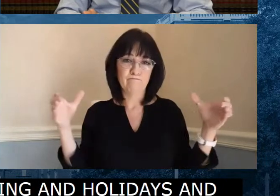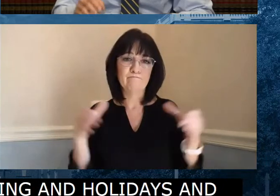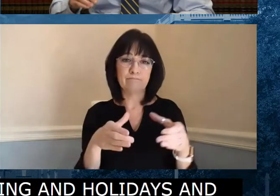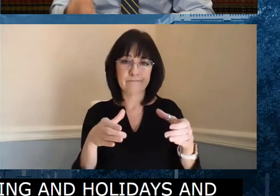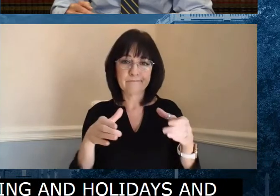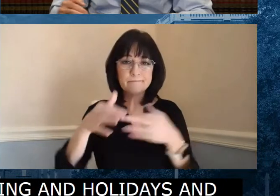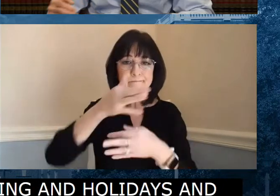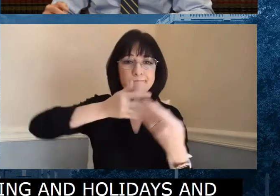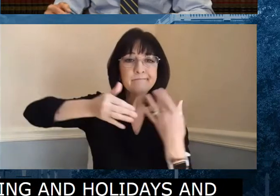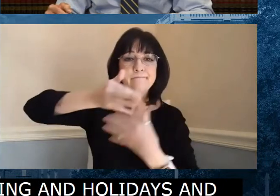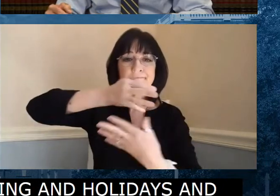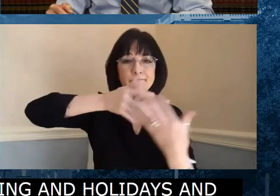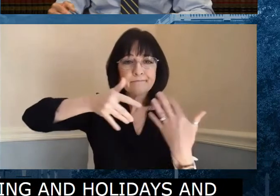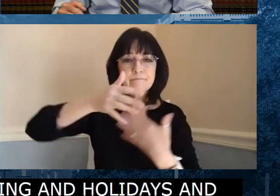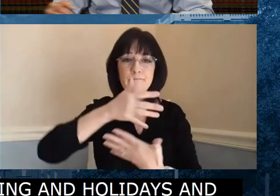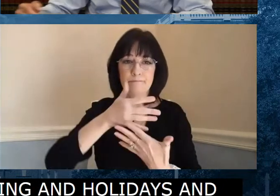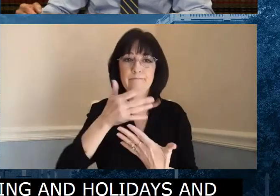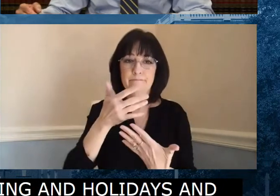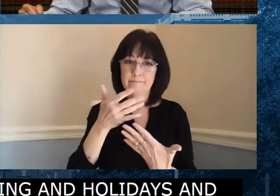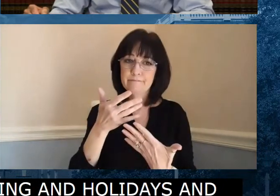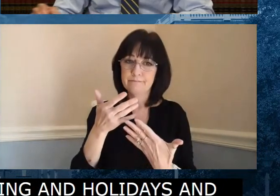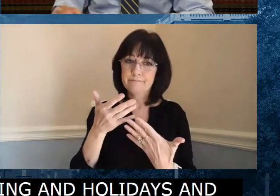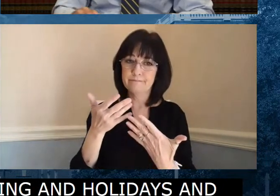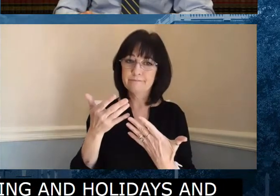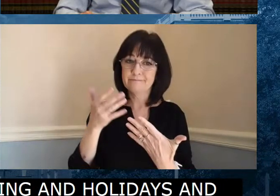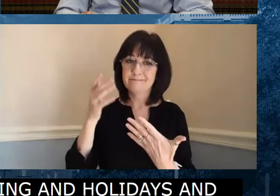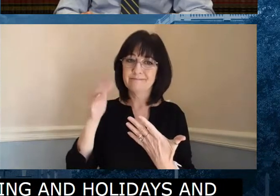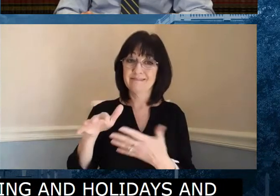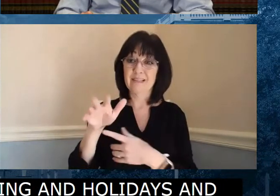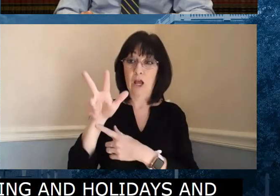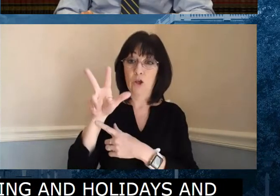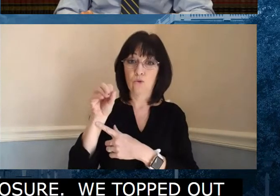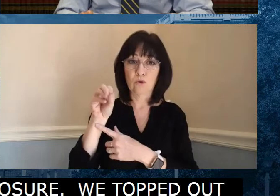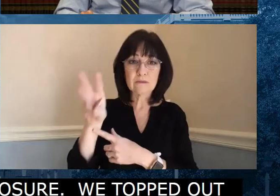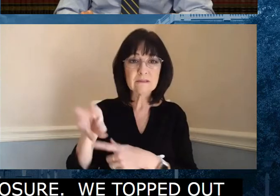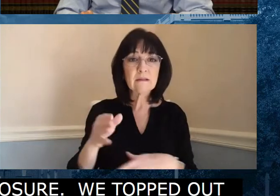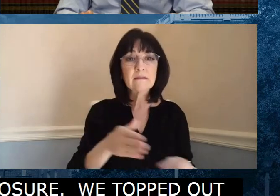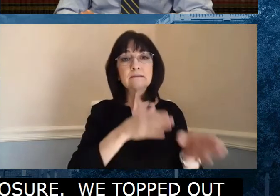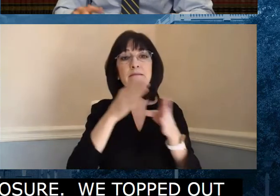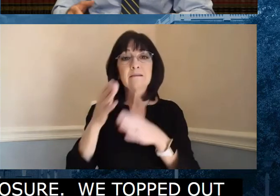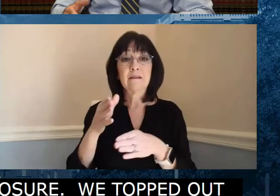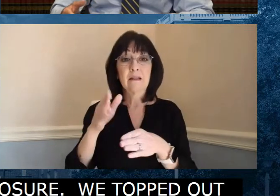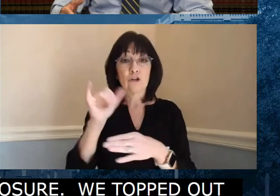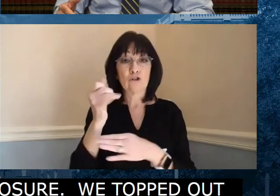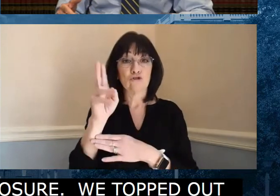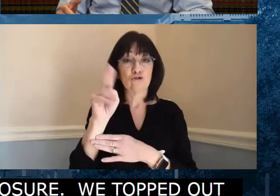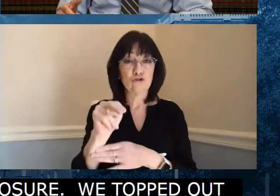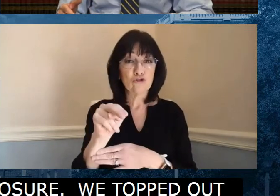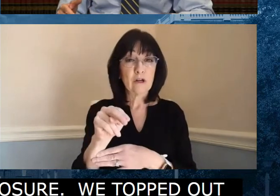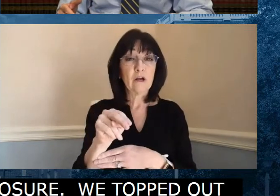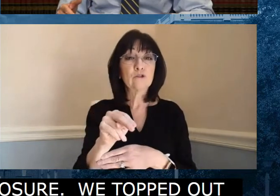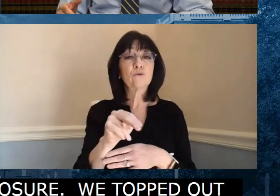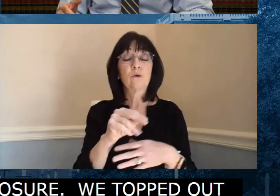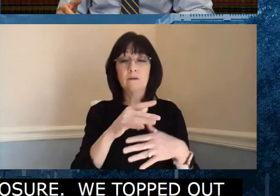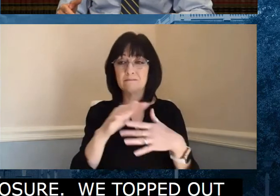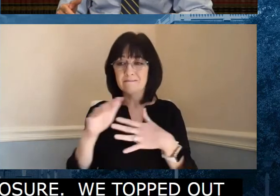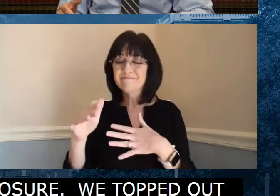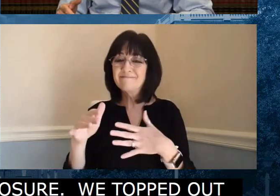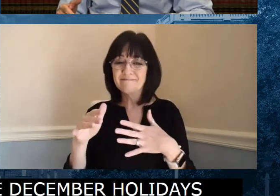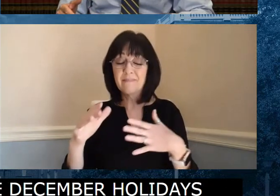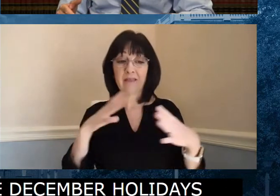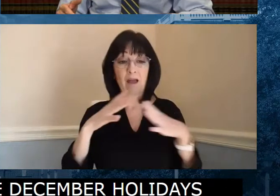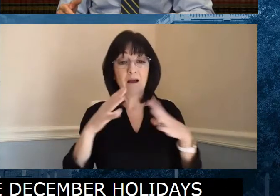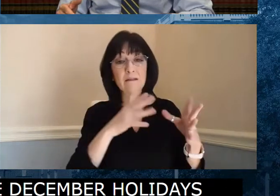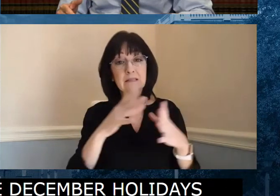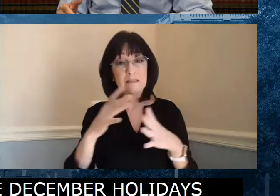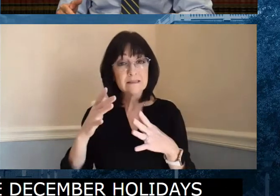in January after the December holidays, another run up in cases and hospitalizations. We're making steady progress through